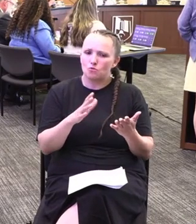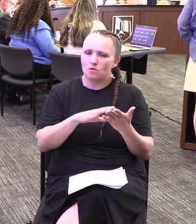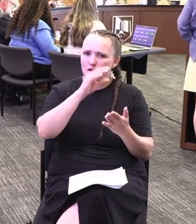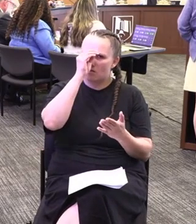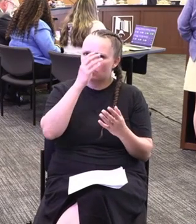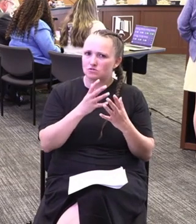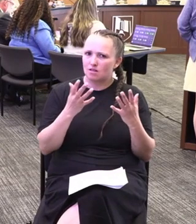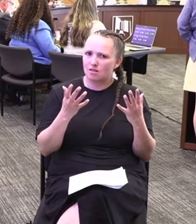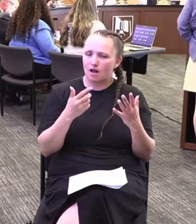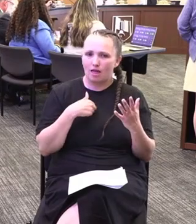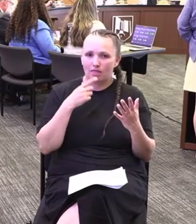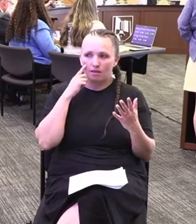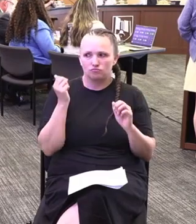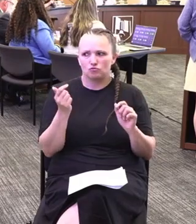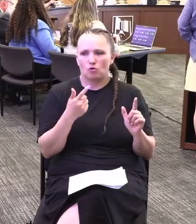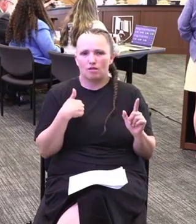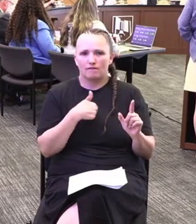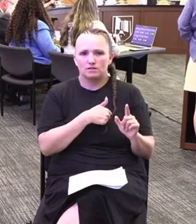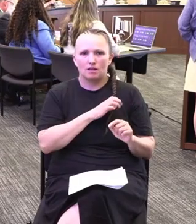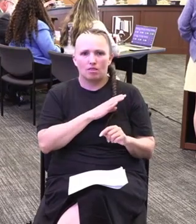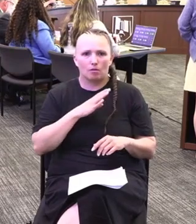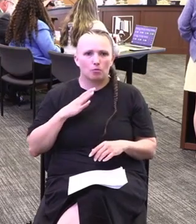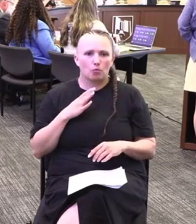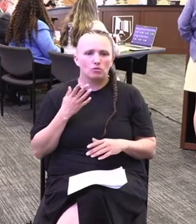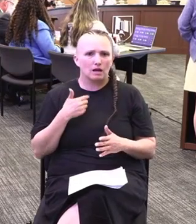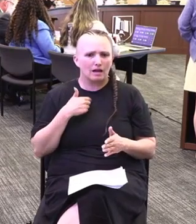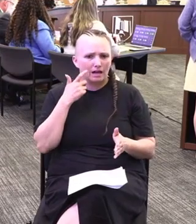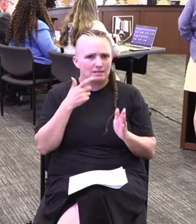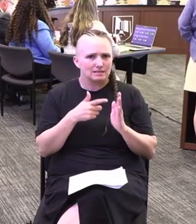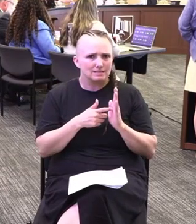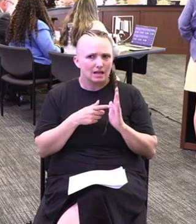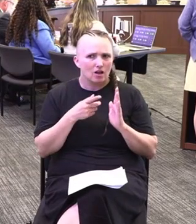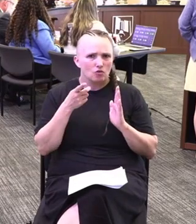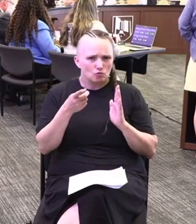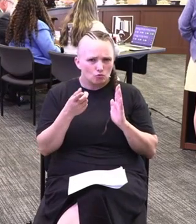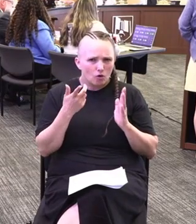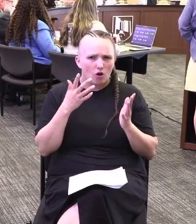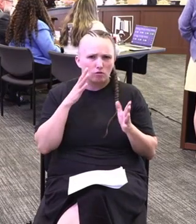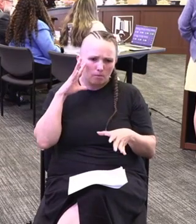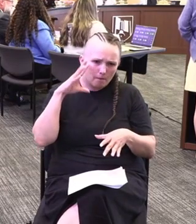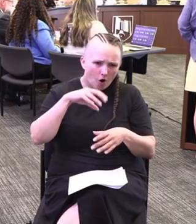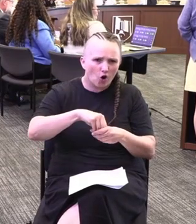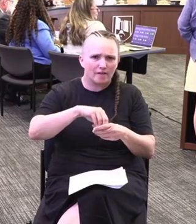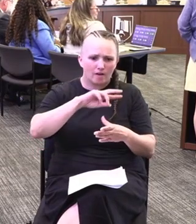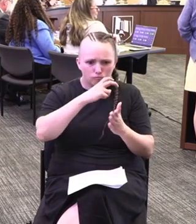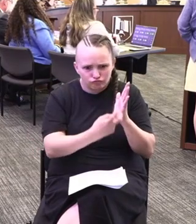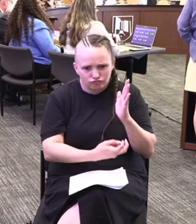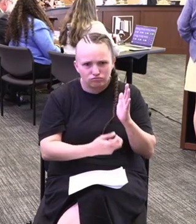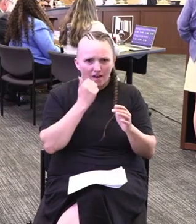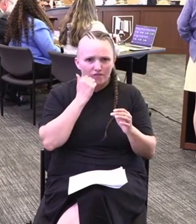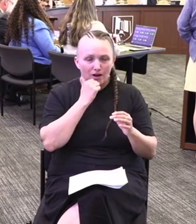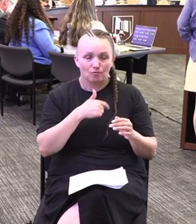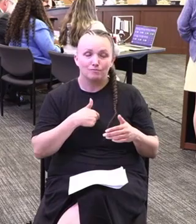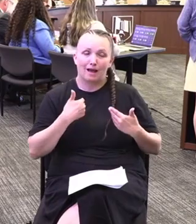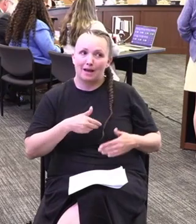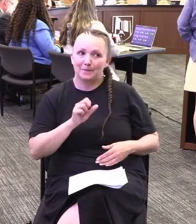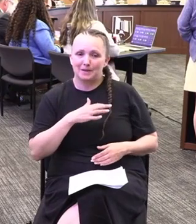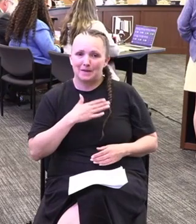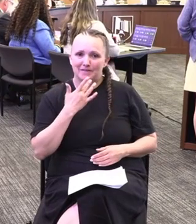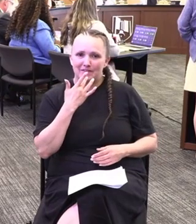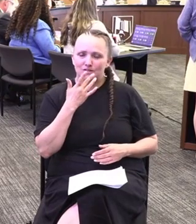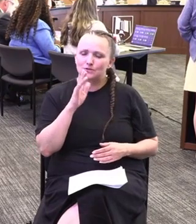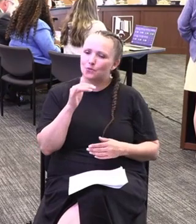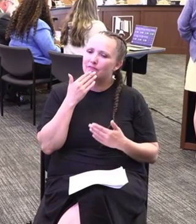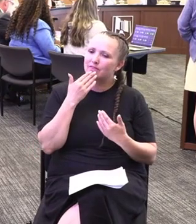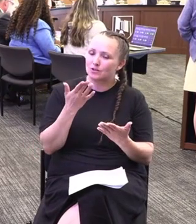And I think for the entire board, because I could tell you're in the grind of it every love single it. day. I could Yeah. tell. I mean, Yeah. it shows. It's So my favorite. thank you for the